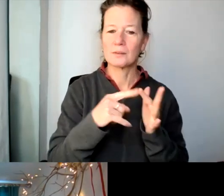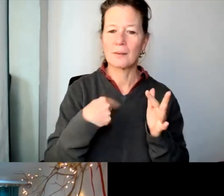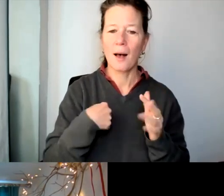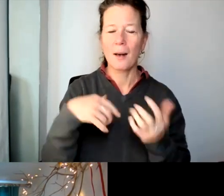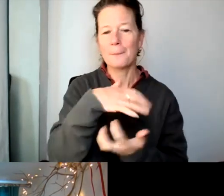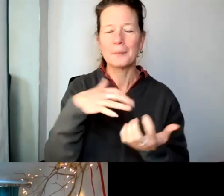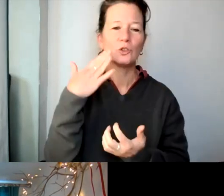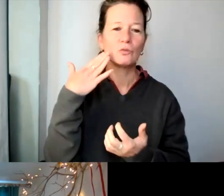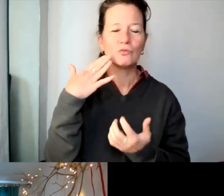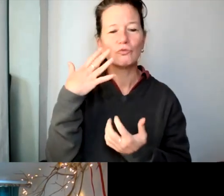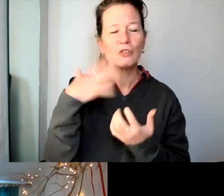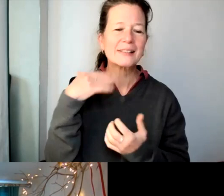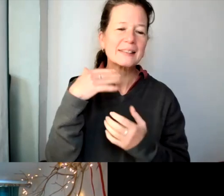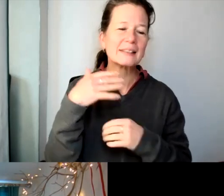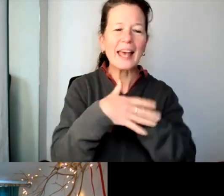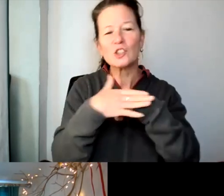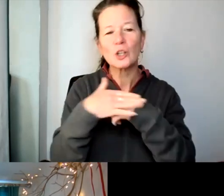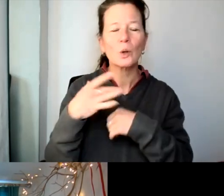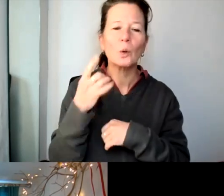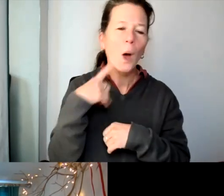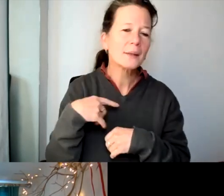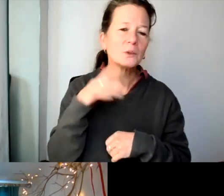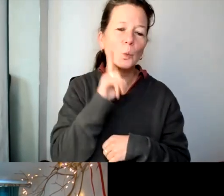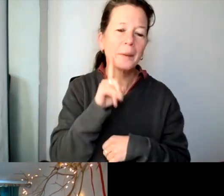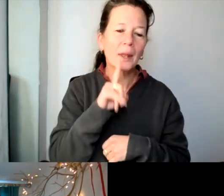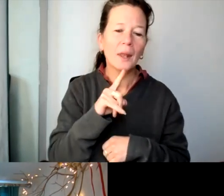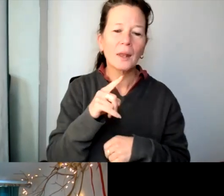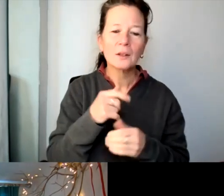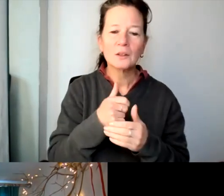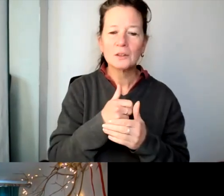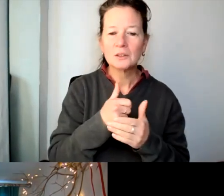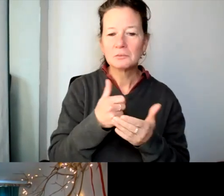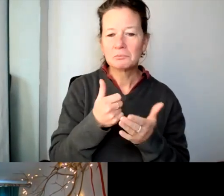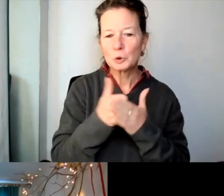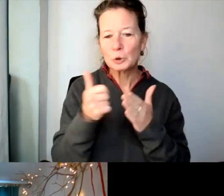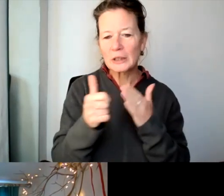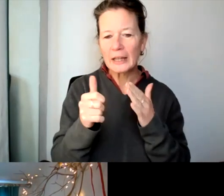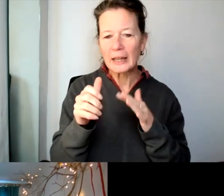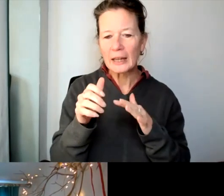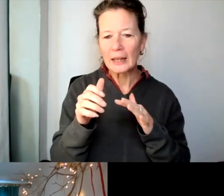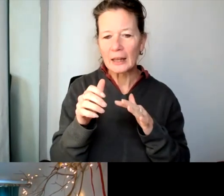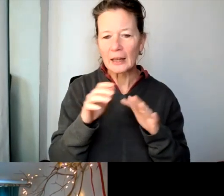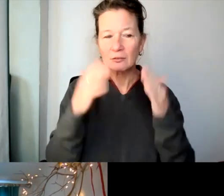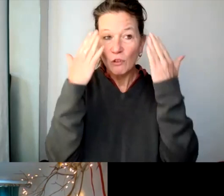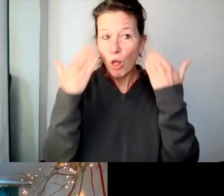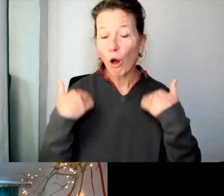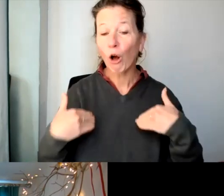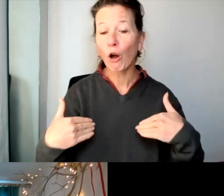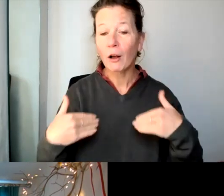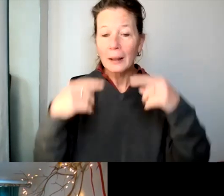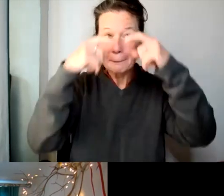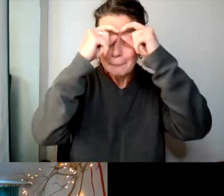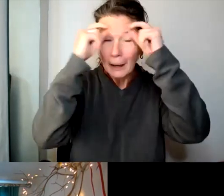mixed race Asian white woman. I use she, her pronouns. I have long hair and big eyebrows